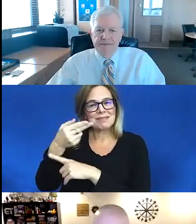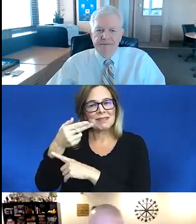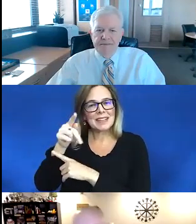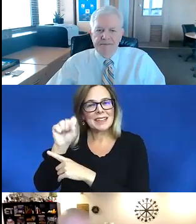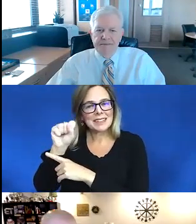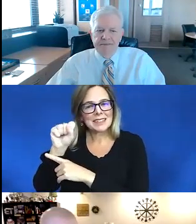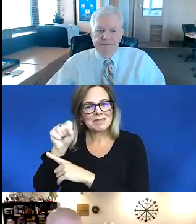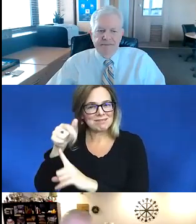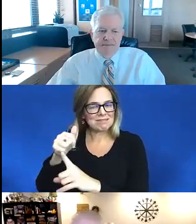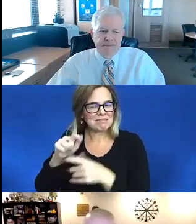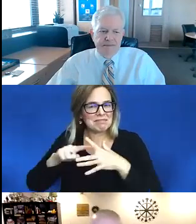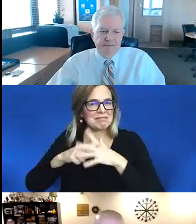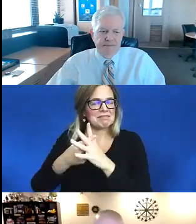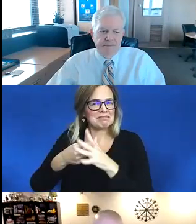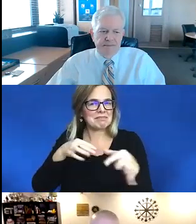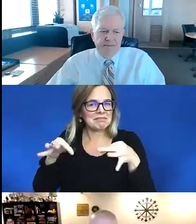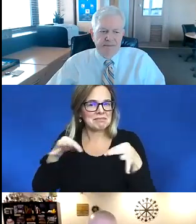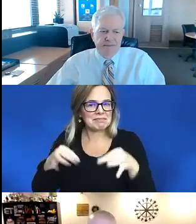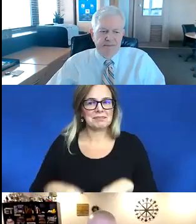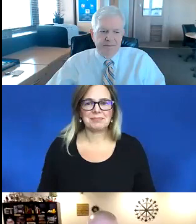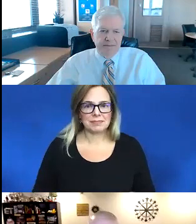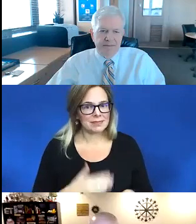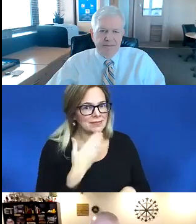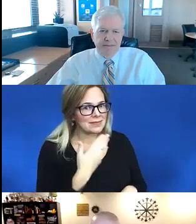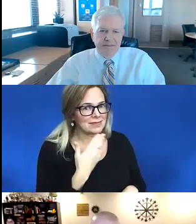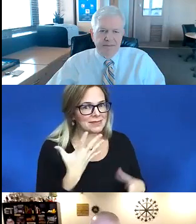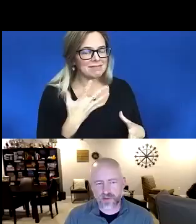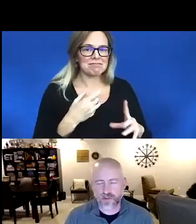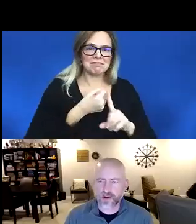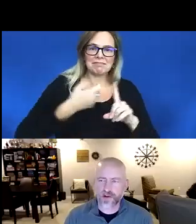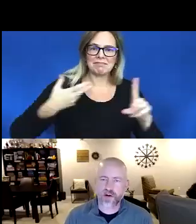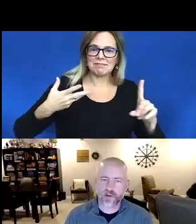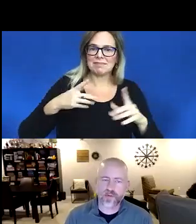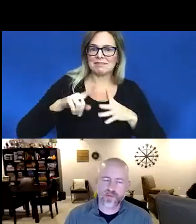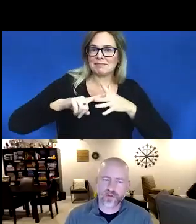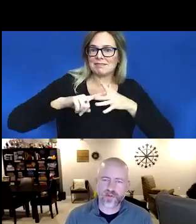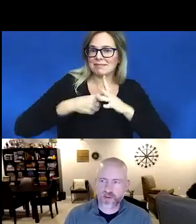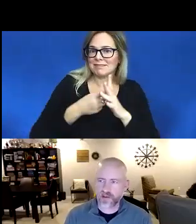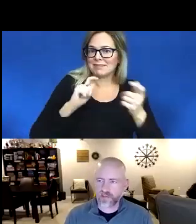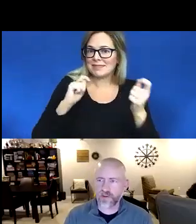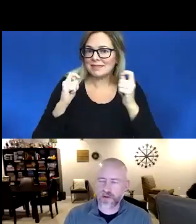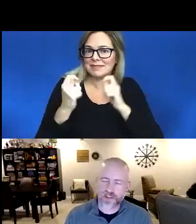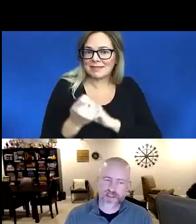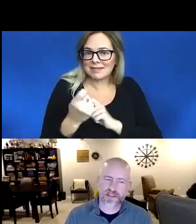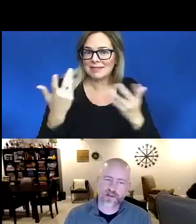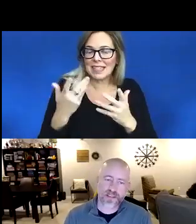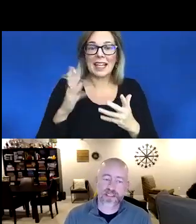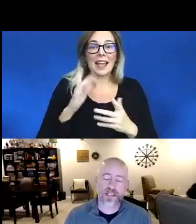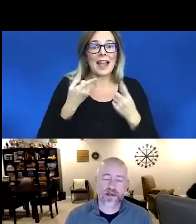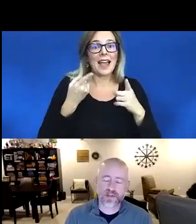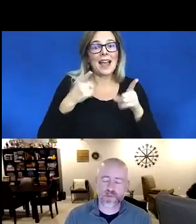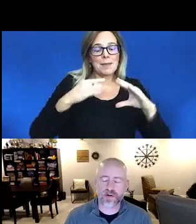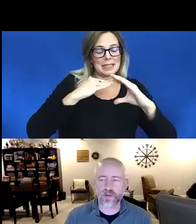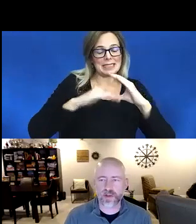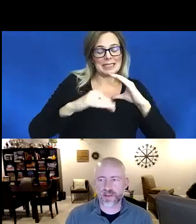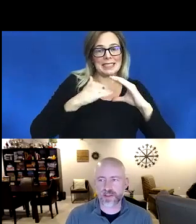Thank you very much. I want to take a few minutes to talk about a change that's going to start rolling out next week regarding our move of email from our data center into the